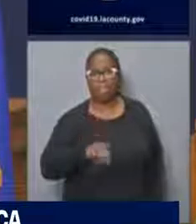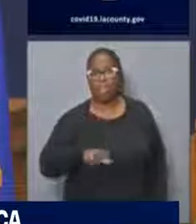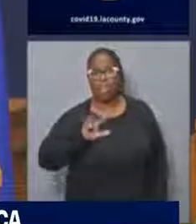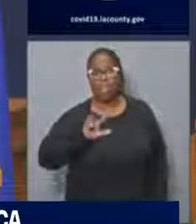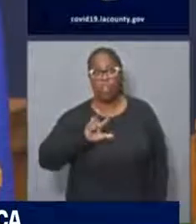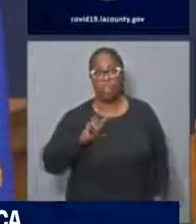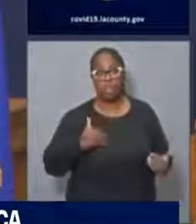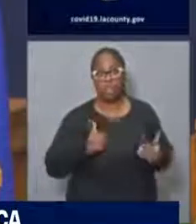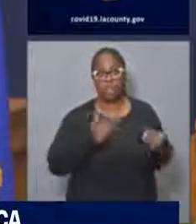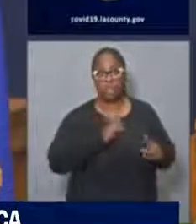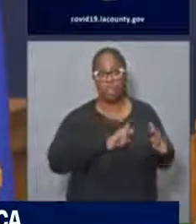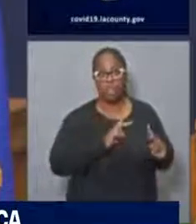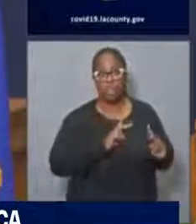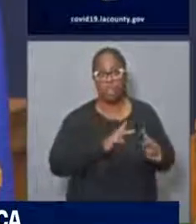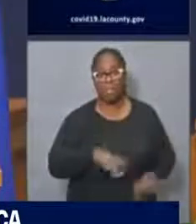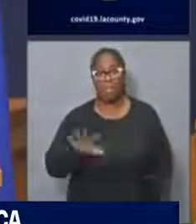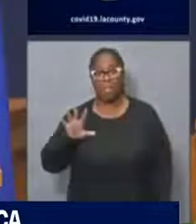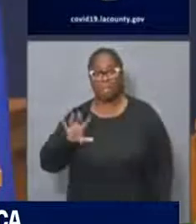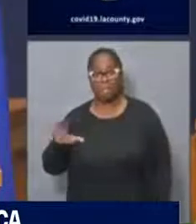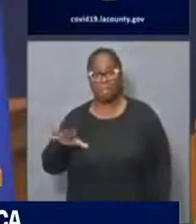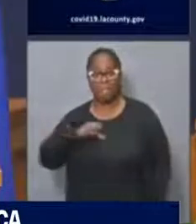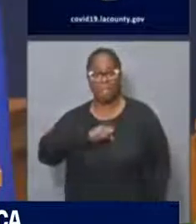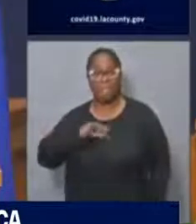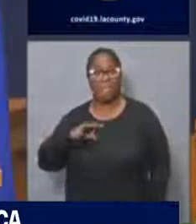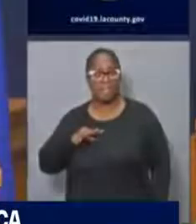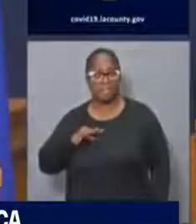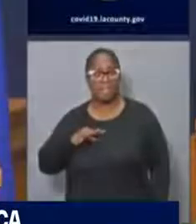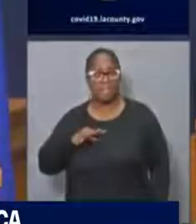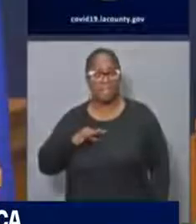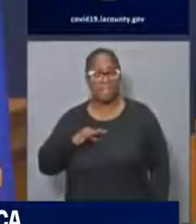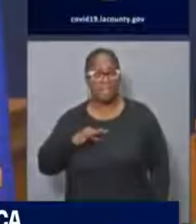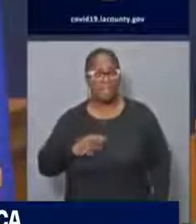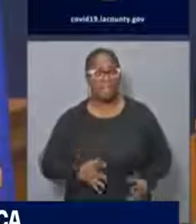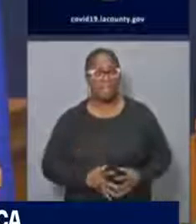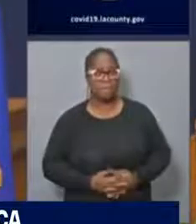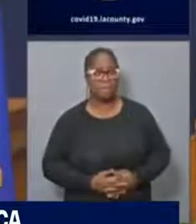are among youth and 55 are among staff.